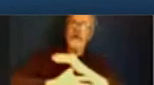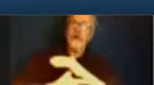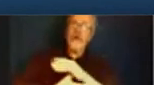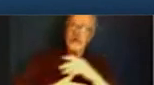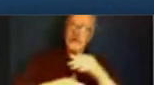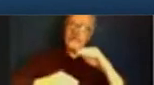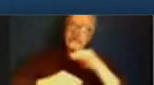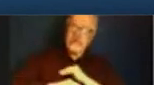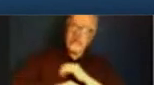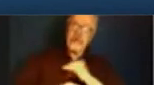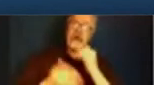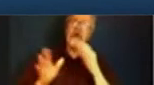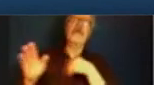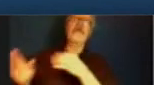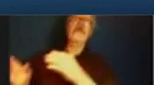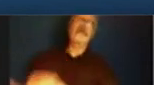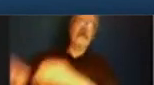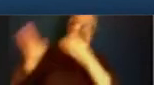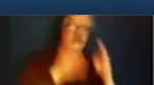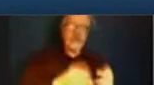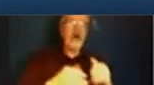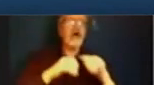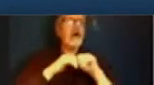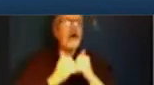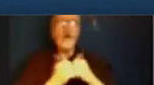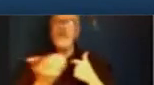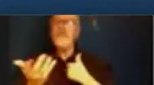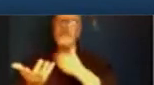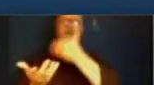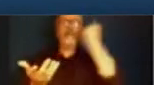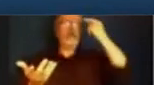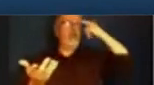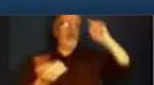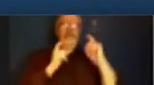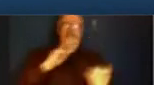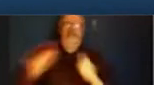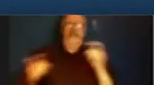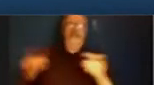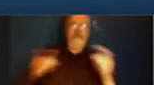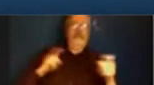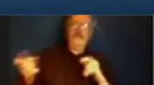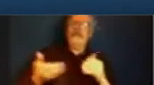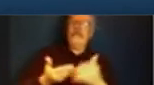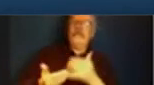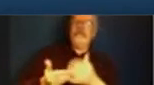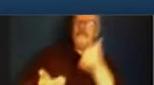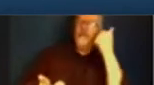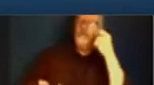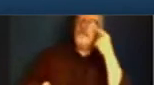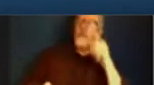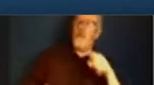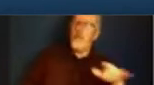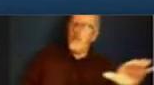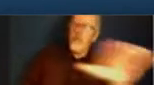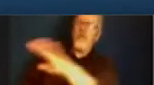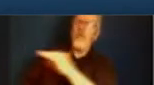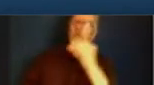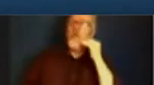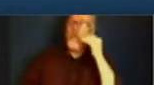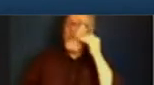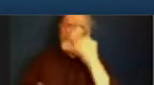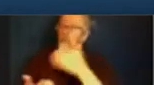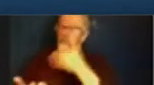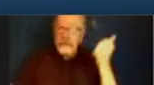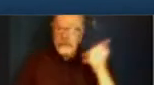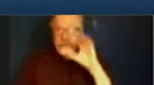best distribution network. This is the easiest, obviously, to get it delivered to your home is the most convenient way to do it. But we also